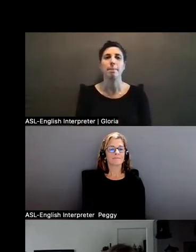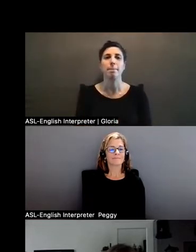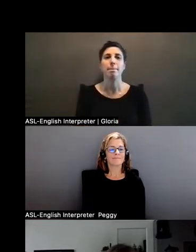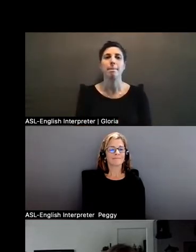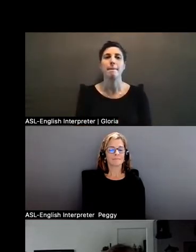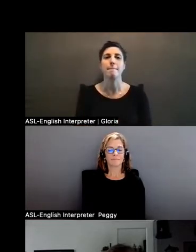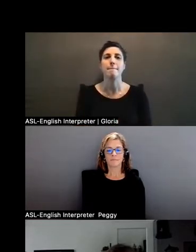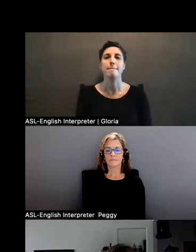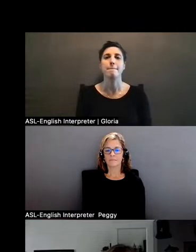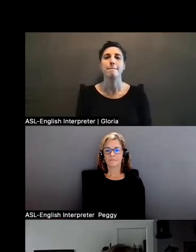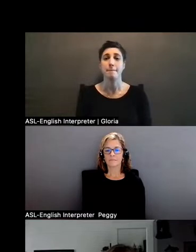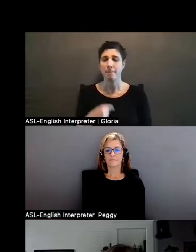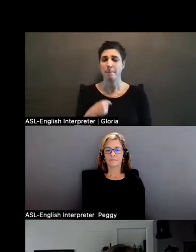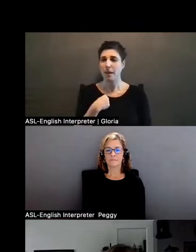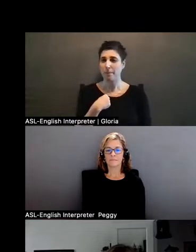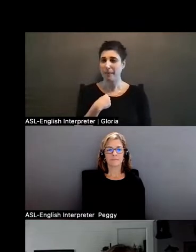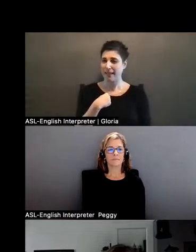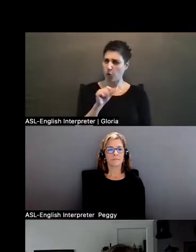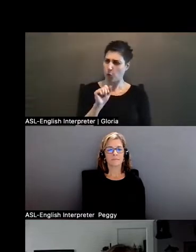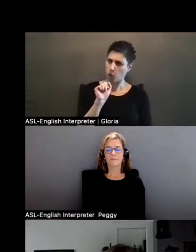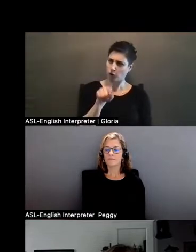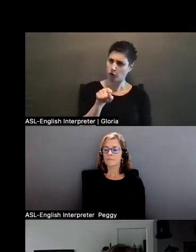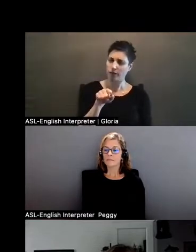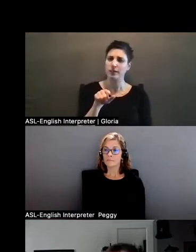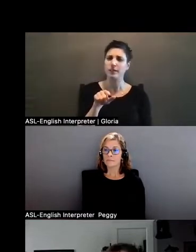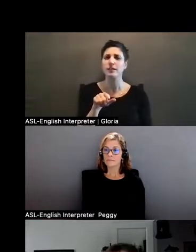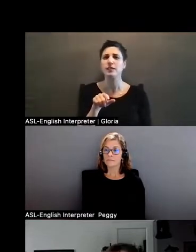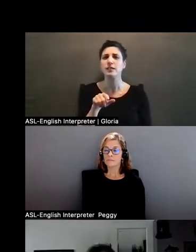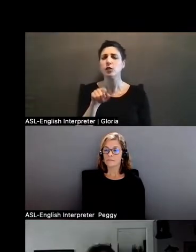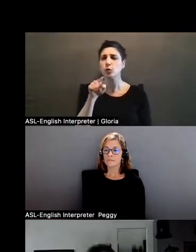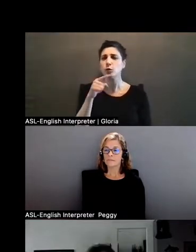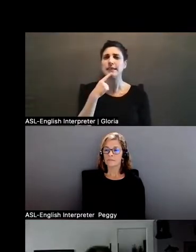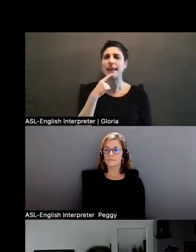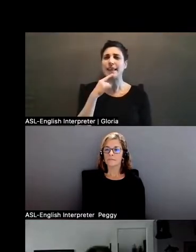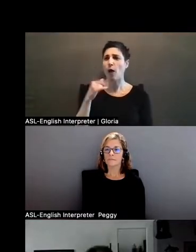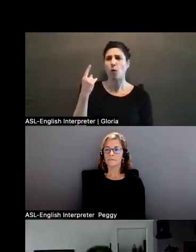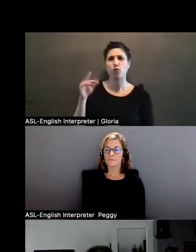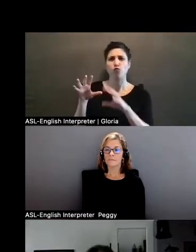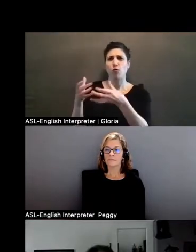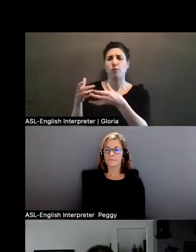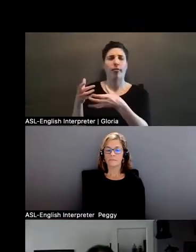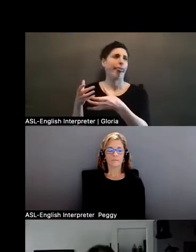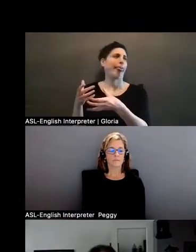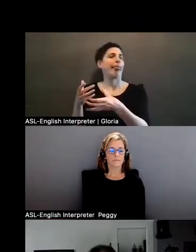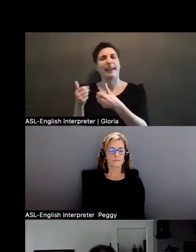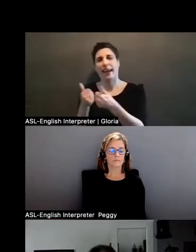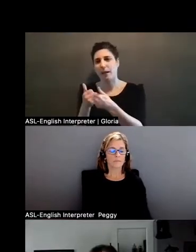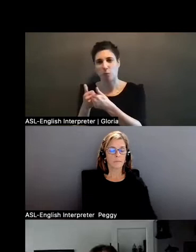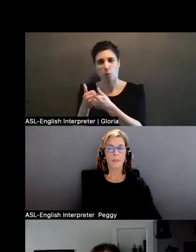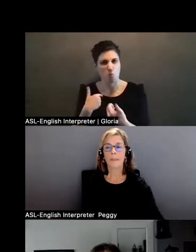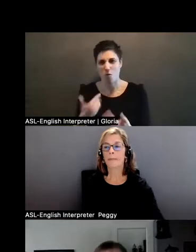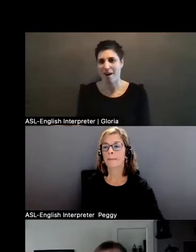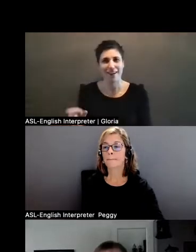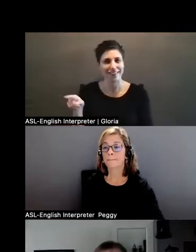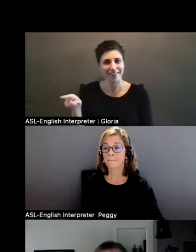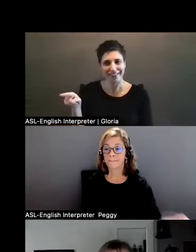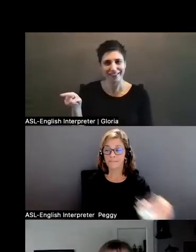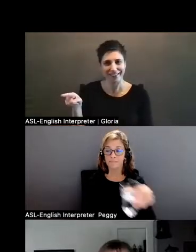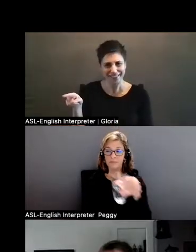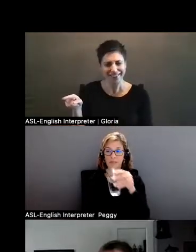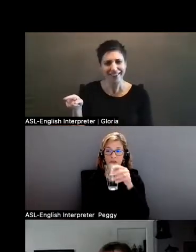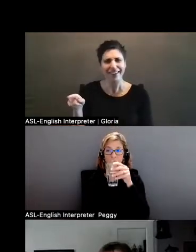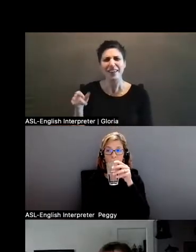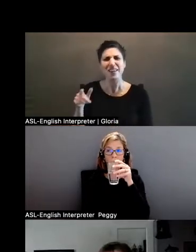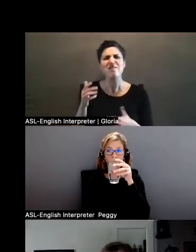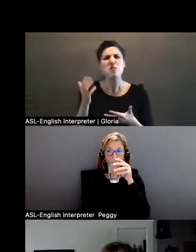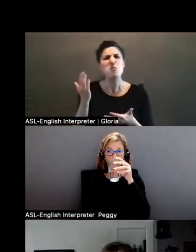I have a question actually. You said that that one cohort didn't like it, was not that keen on it. Was there